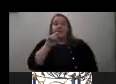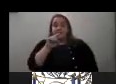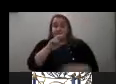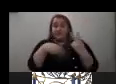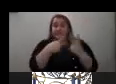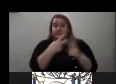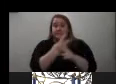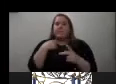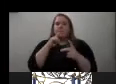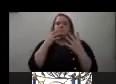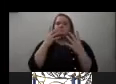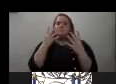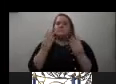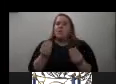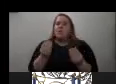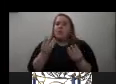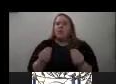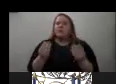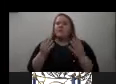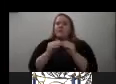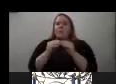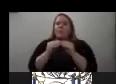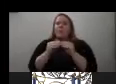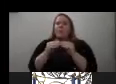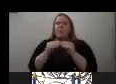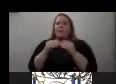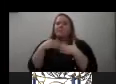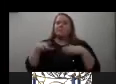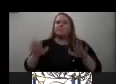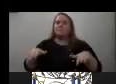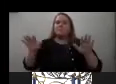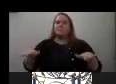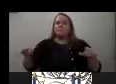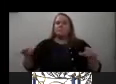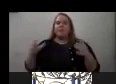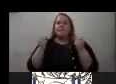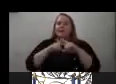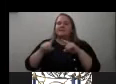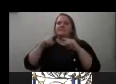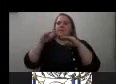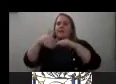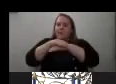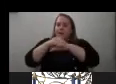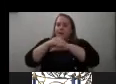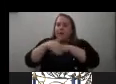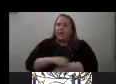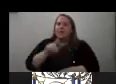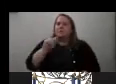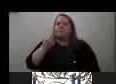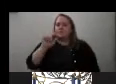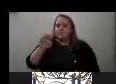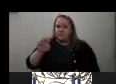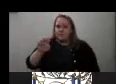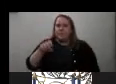really soft and bouncy quality. Layers and layers of tulle, and in this case, ribbon as